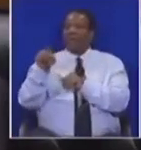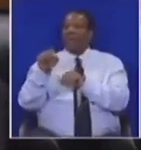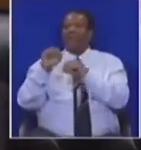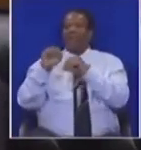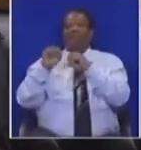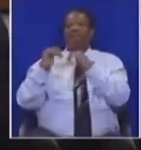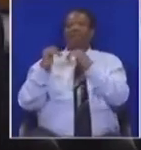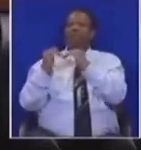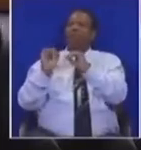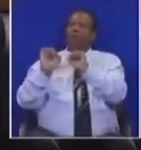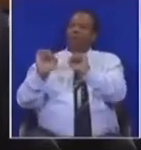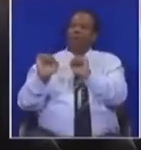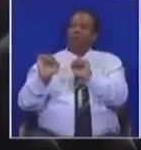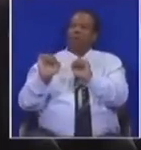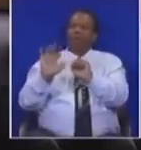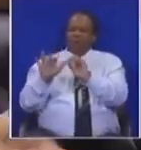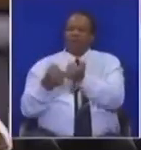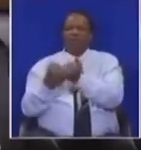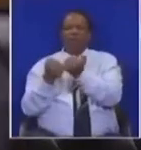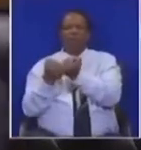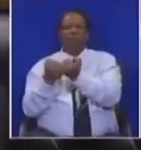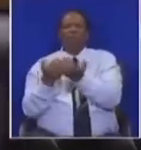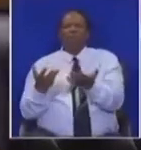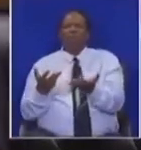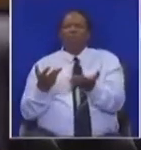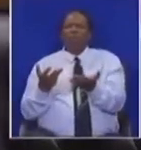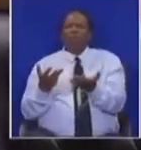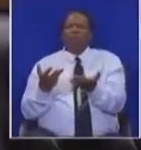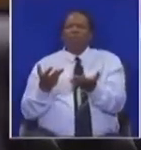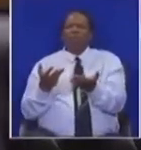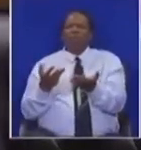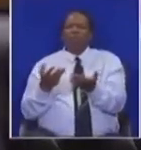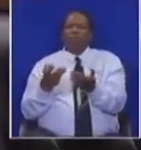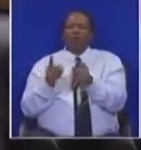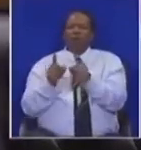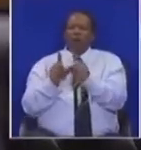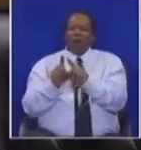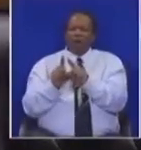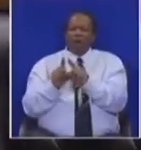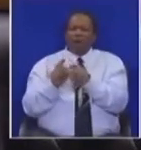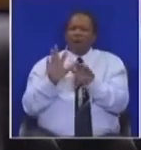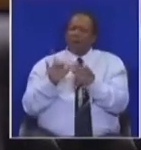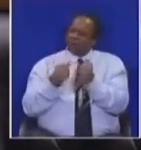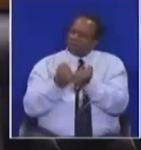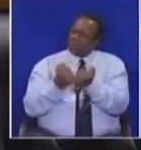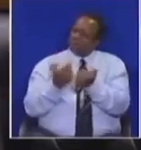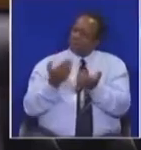vela ukho nalowa mhlabani okhona mncane. Ngingathini ungayisapoti?